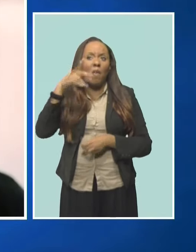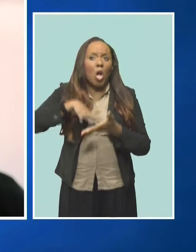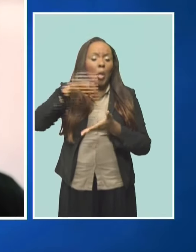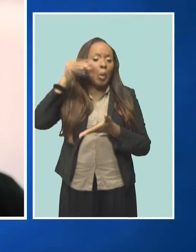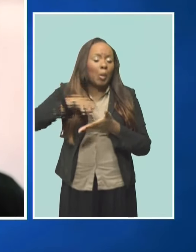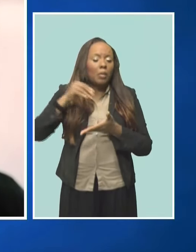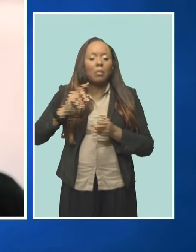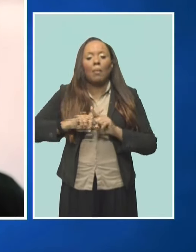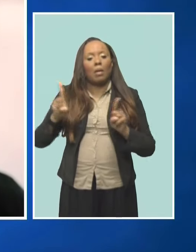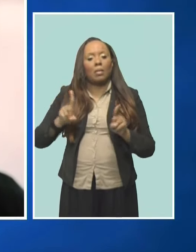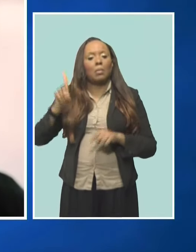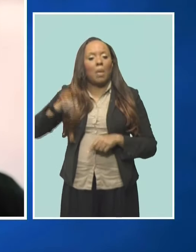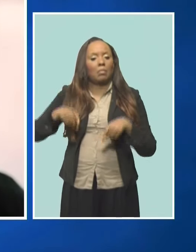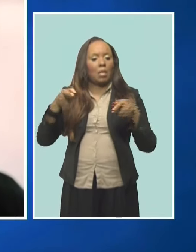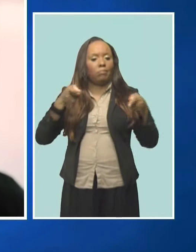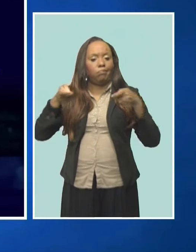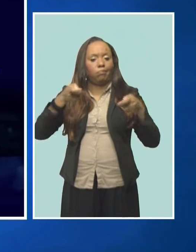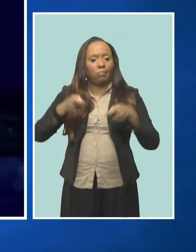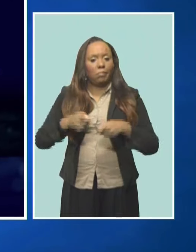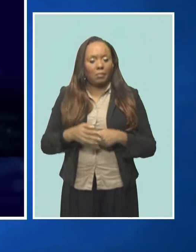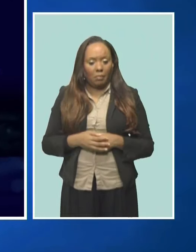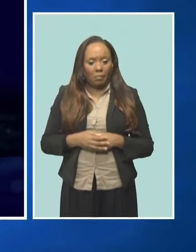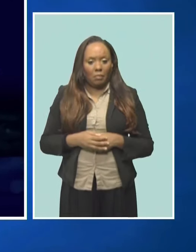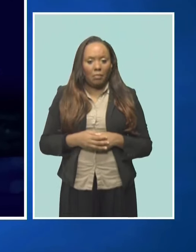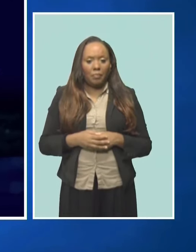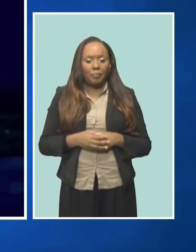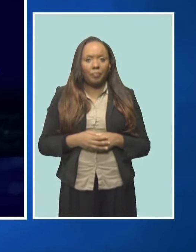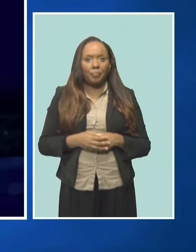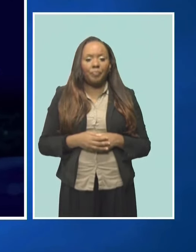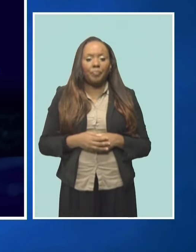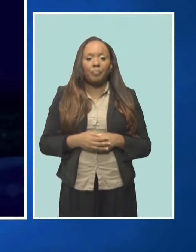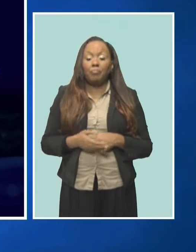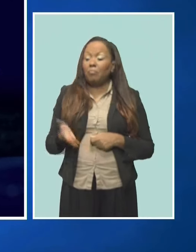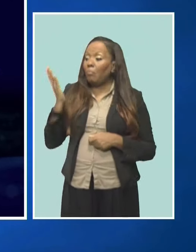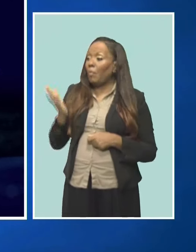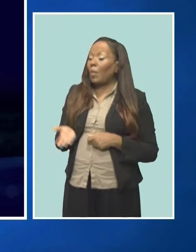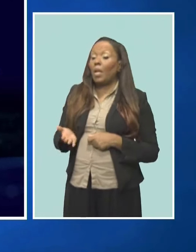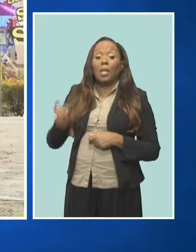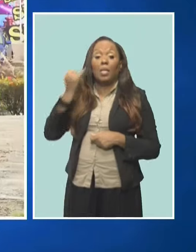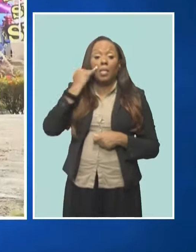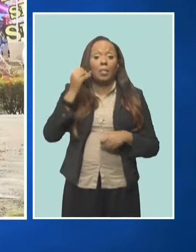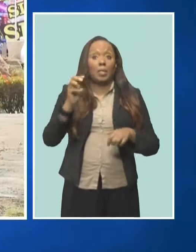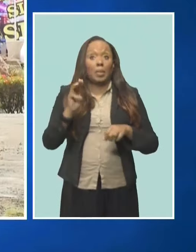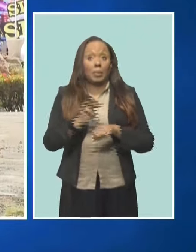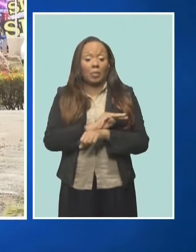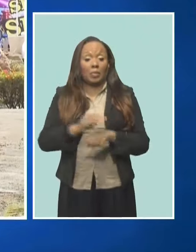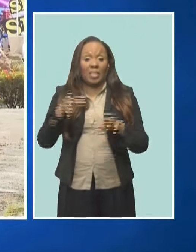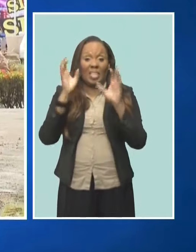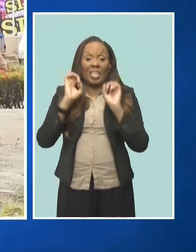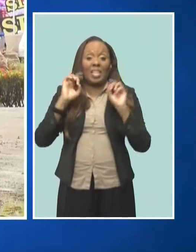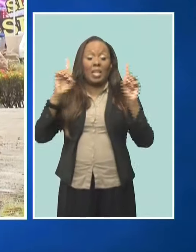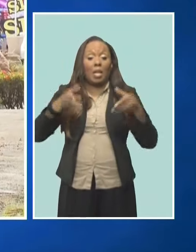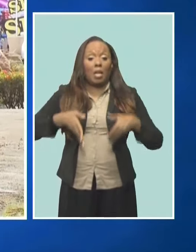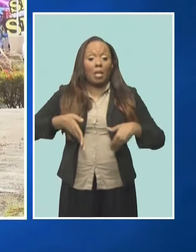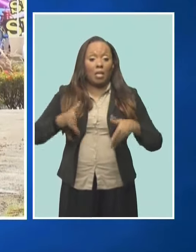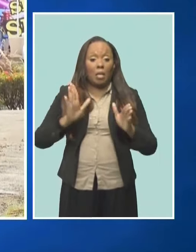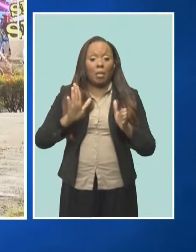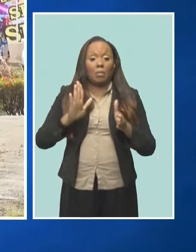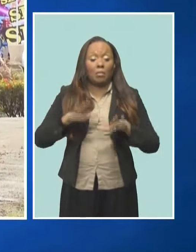under controlled circumstances. If the ministry is to allow widespread use of cell phones